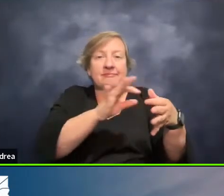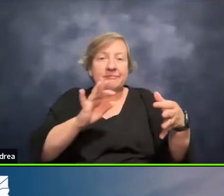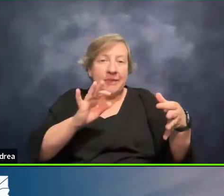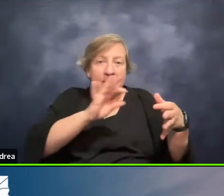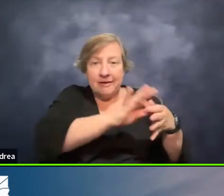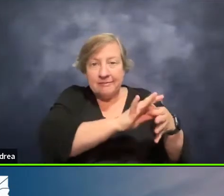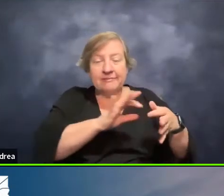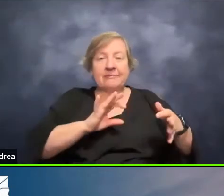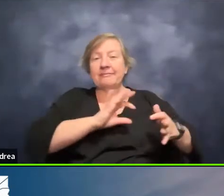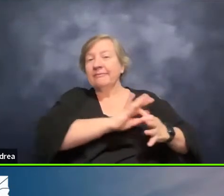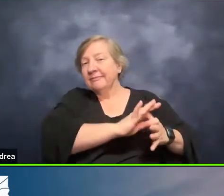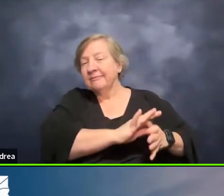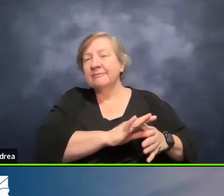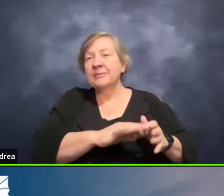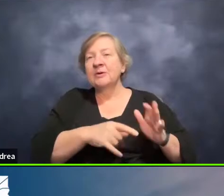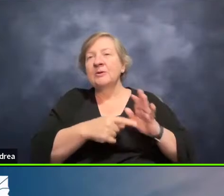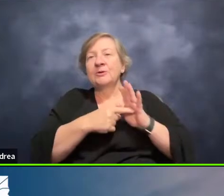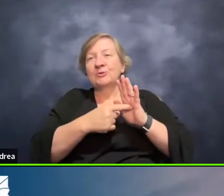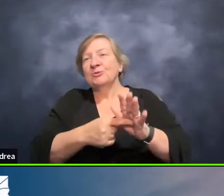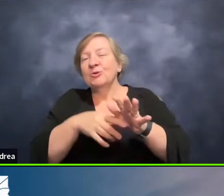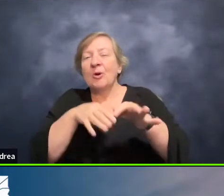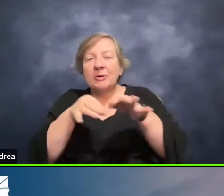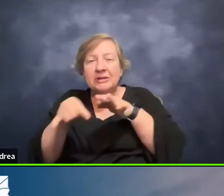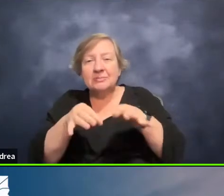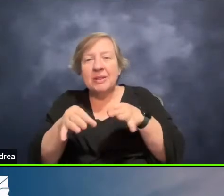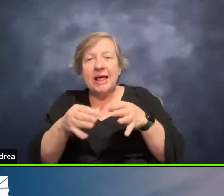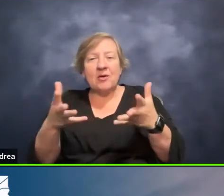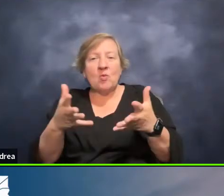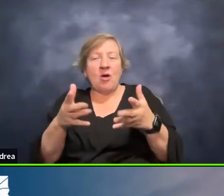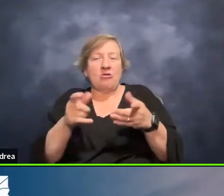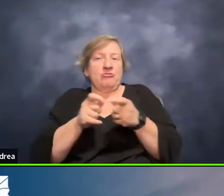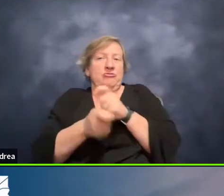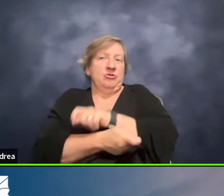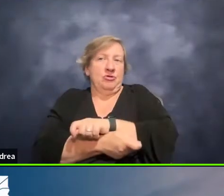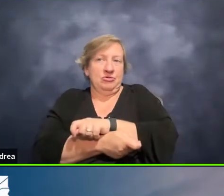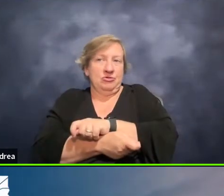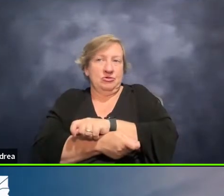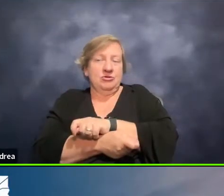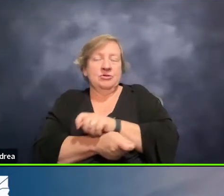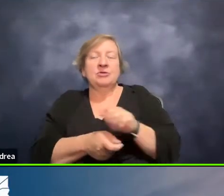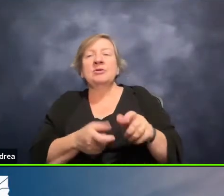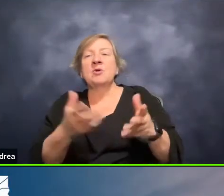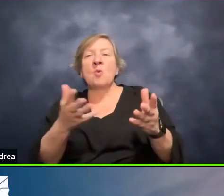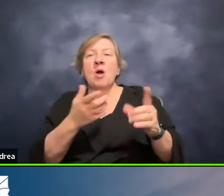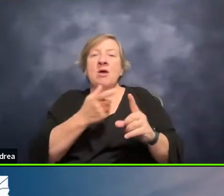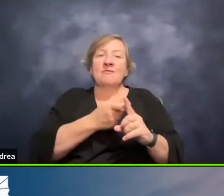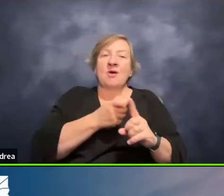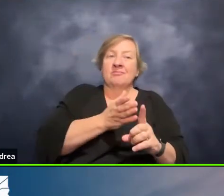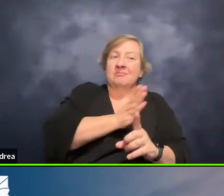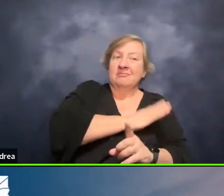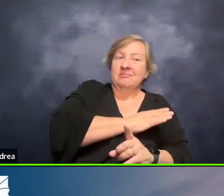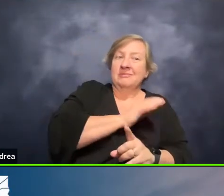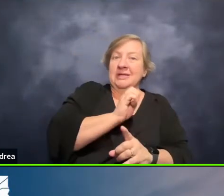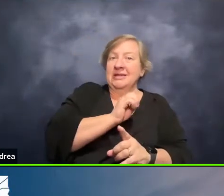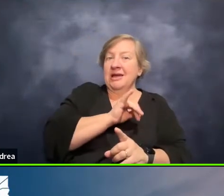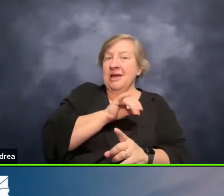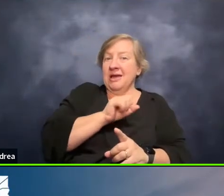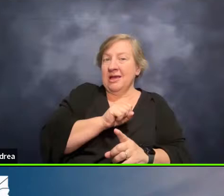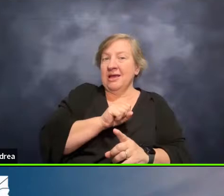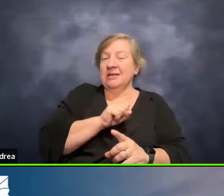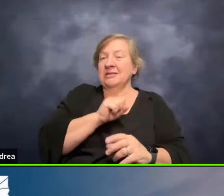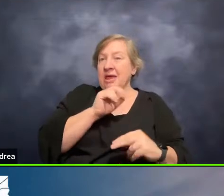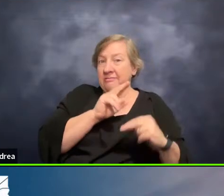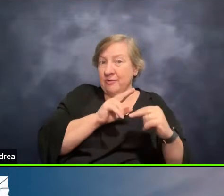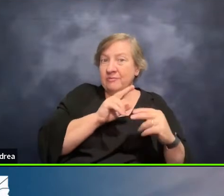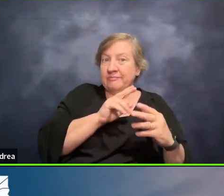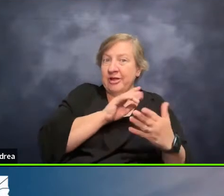to show, to explain what has changed from the prior EIS that was conducted for